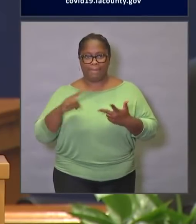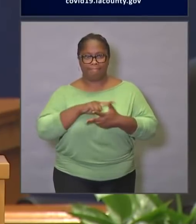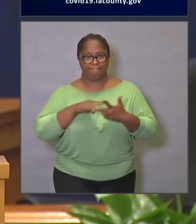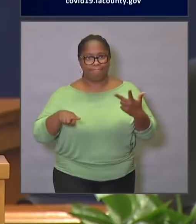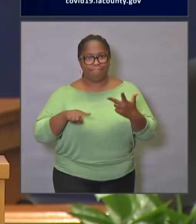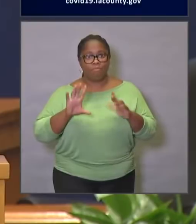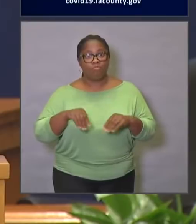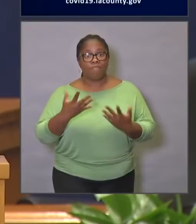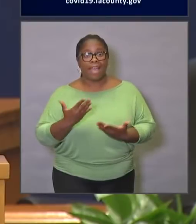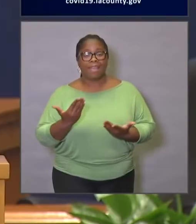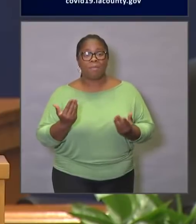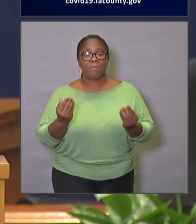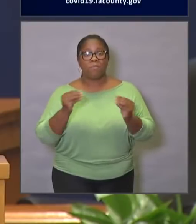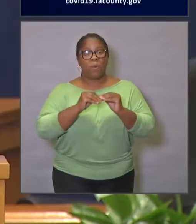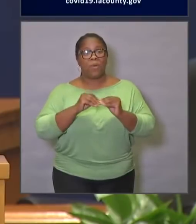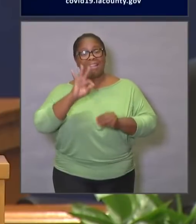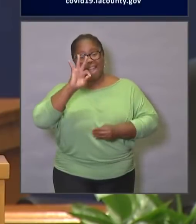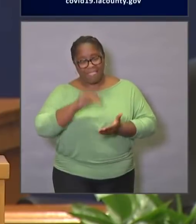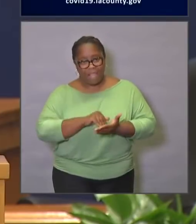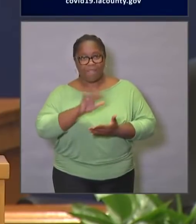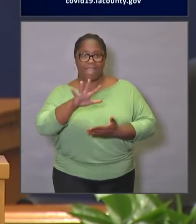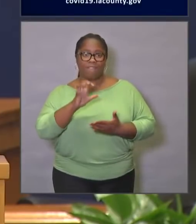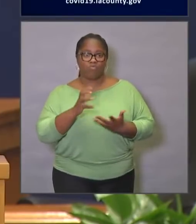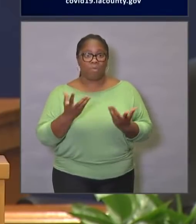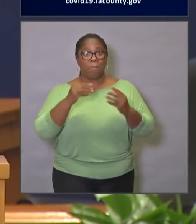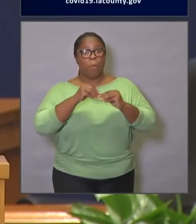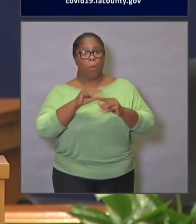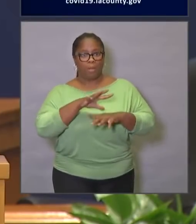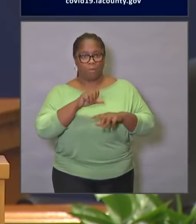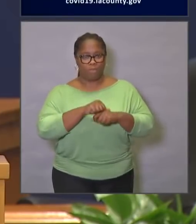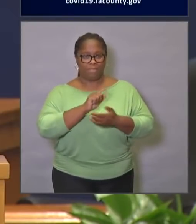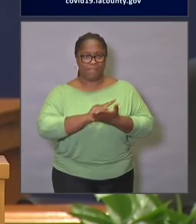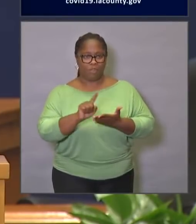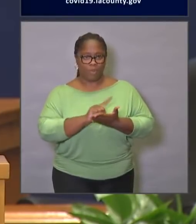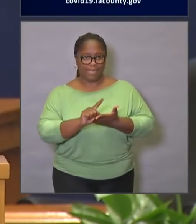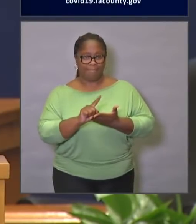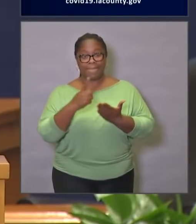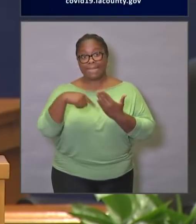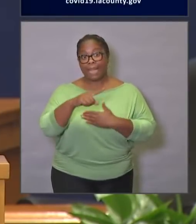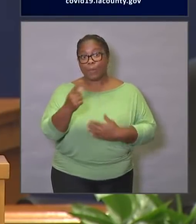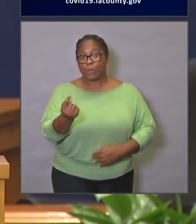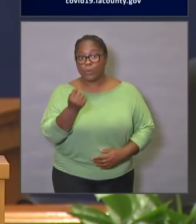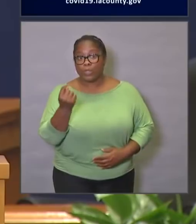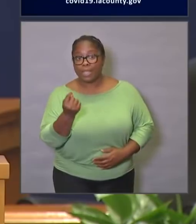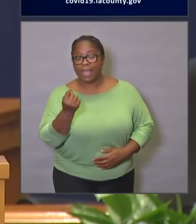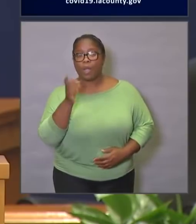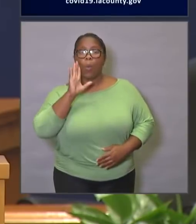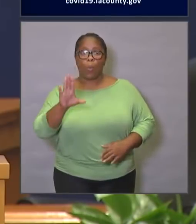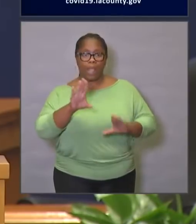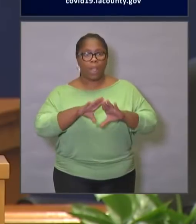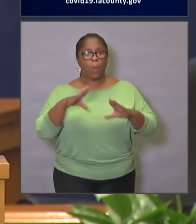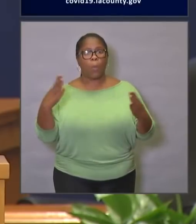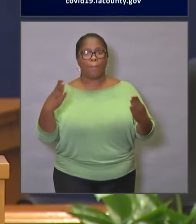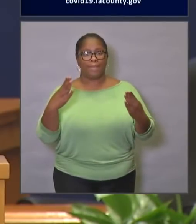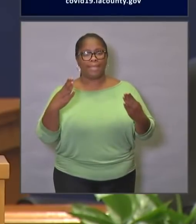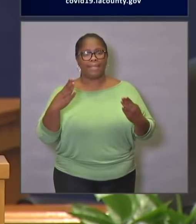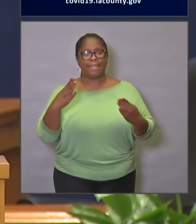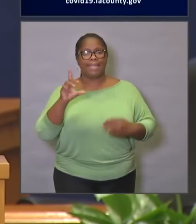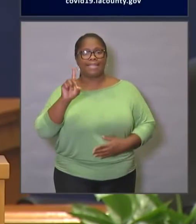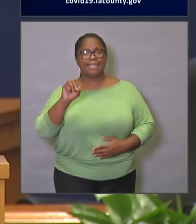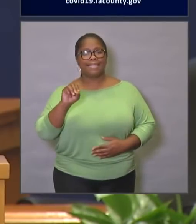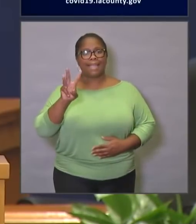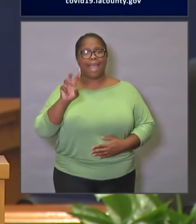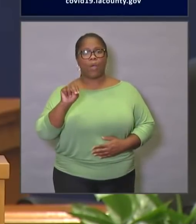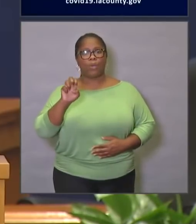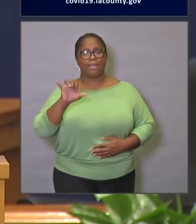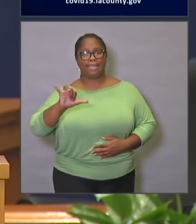another 9,500 appointments per week. Next week on Tuesday, we will open up the site at Downey, which